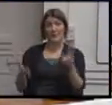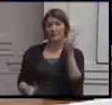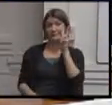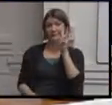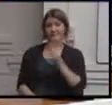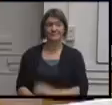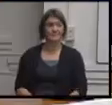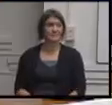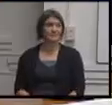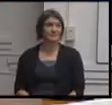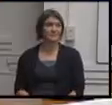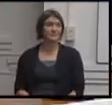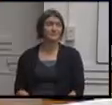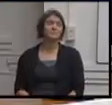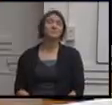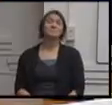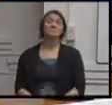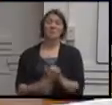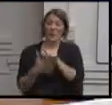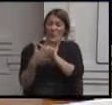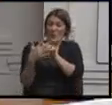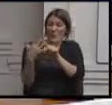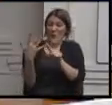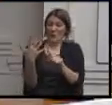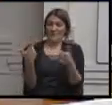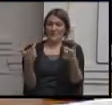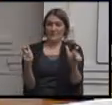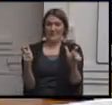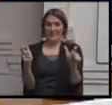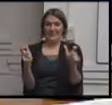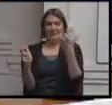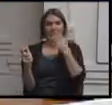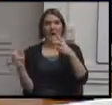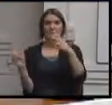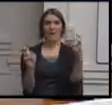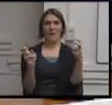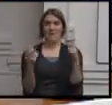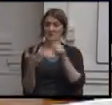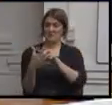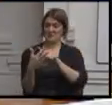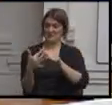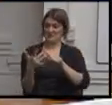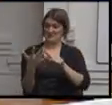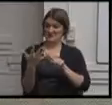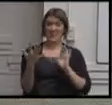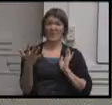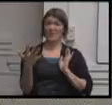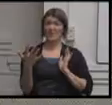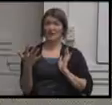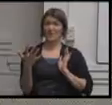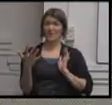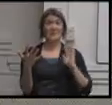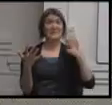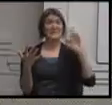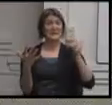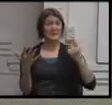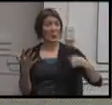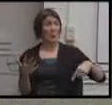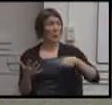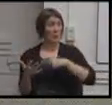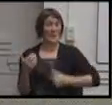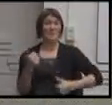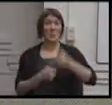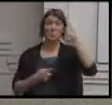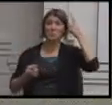applied. And I think that's really where we stand right now, and I think from what I heard at the last meeting, we're substantially in